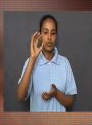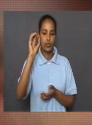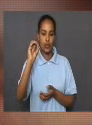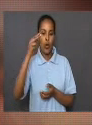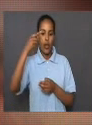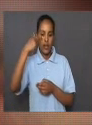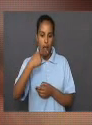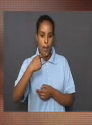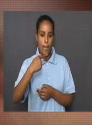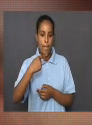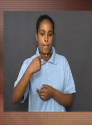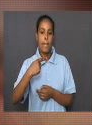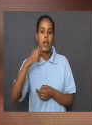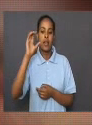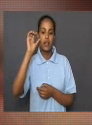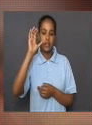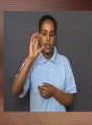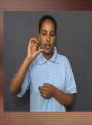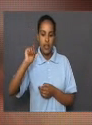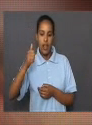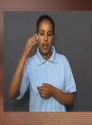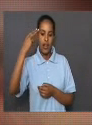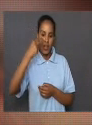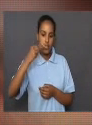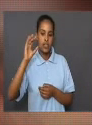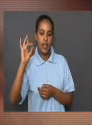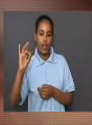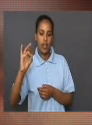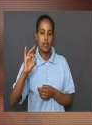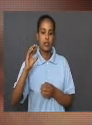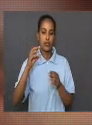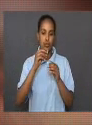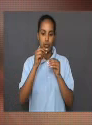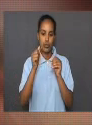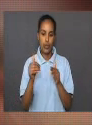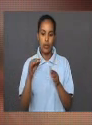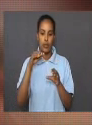7.50 grams of naphthalene dissolved in